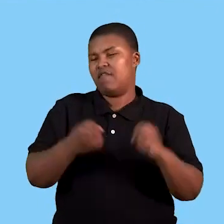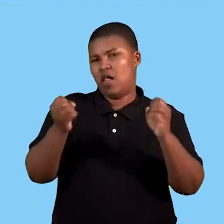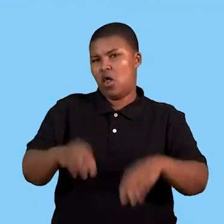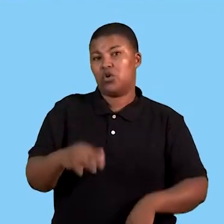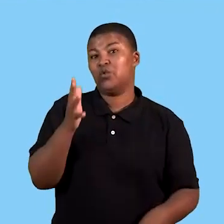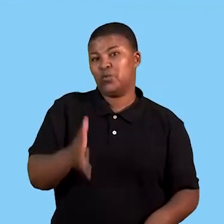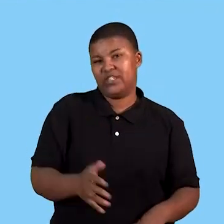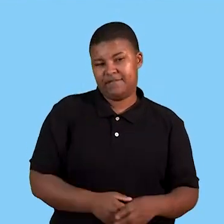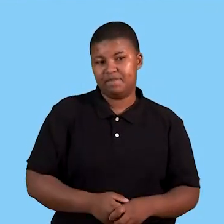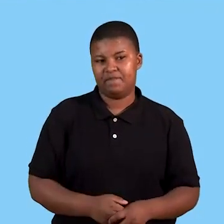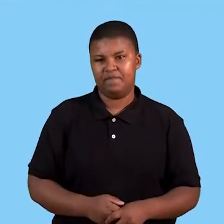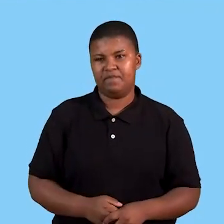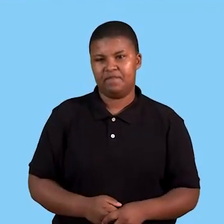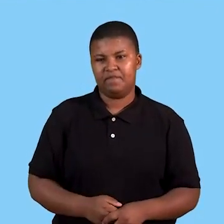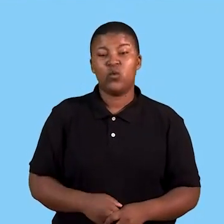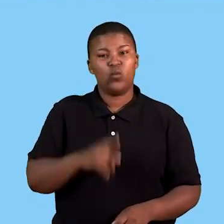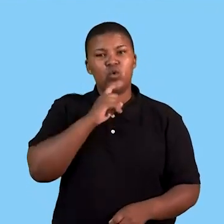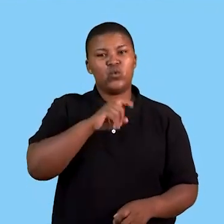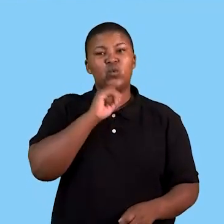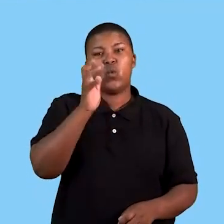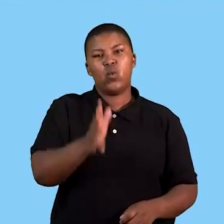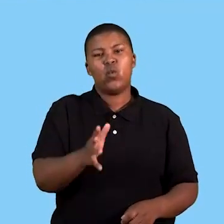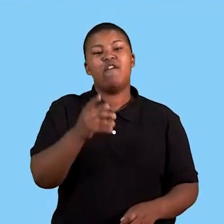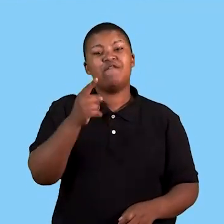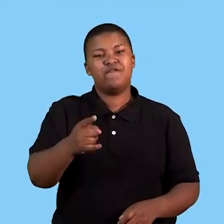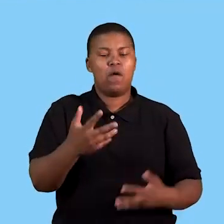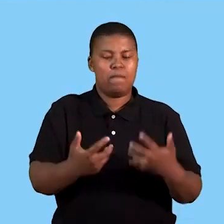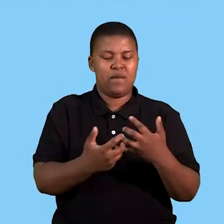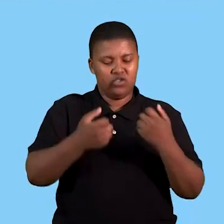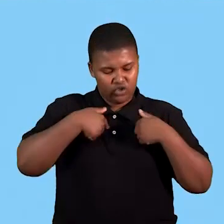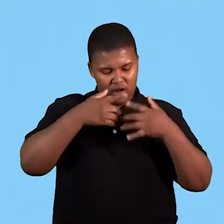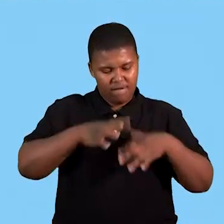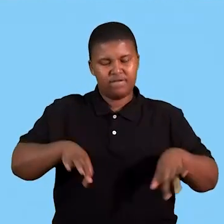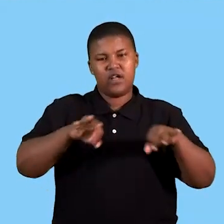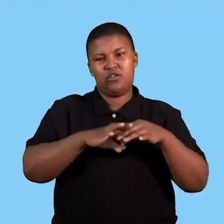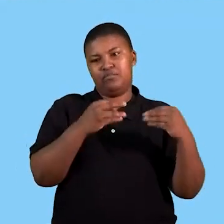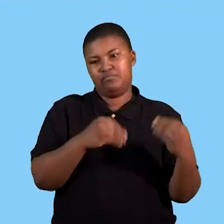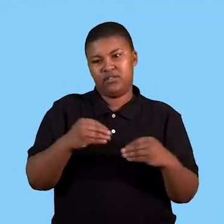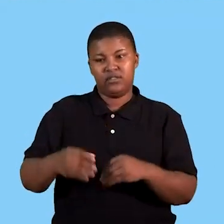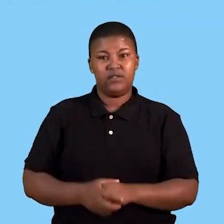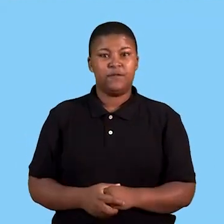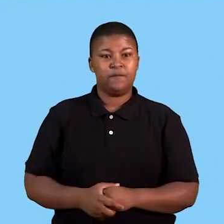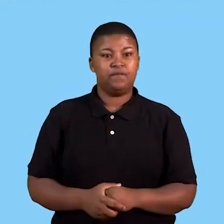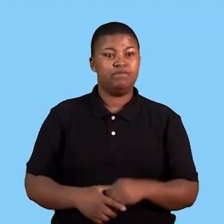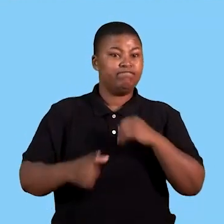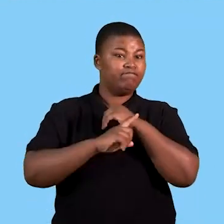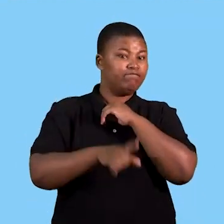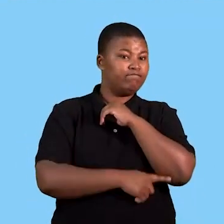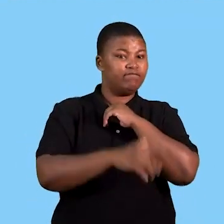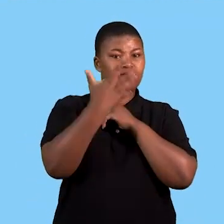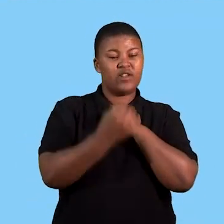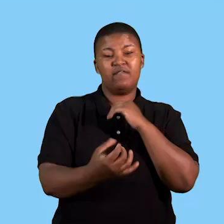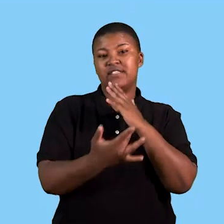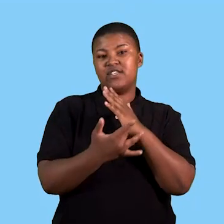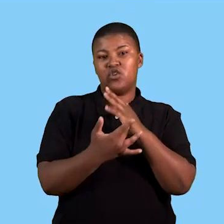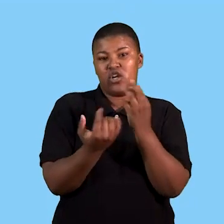not get lost, if I can state it like that, and we will use it according to our values and beliefs. Lastly, then again, we